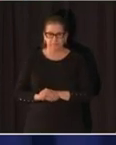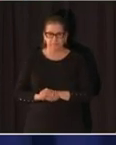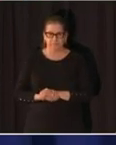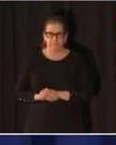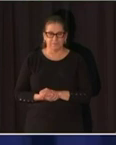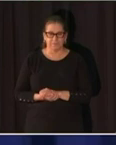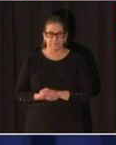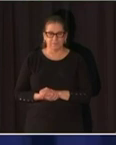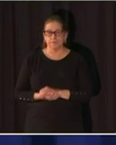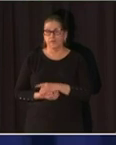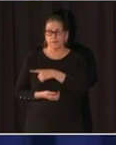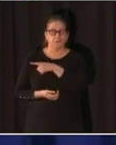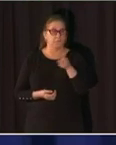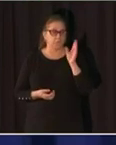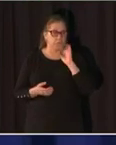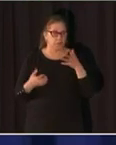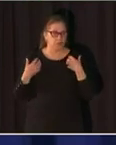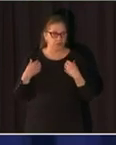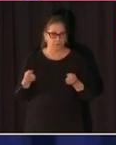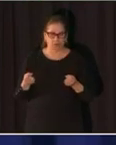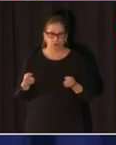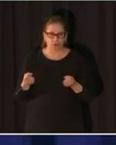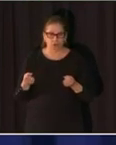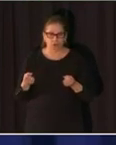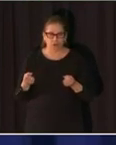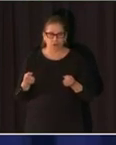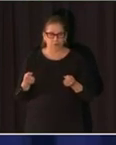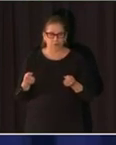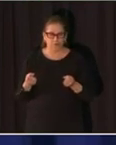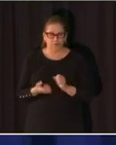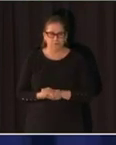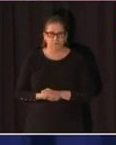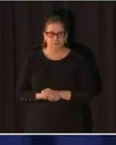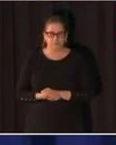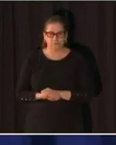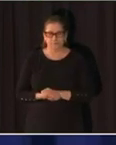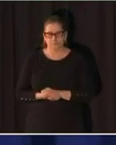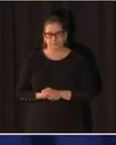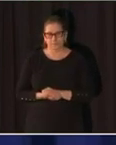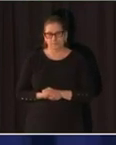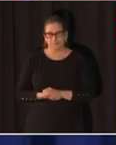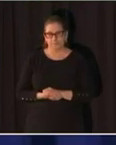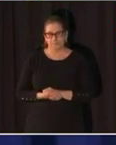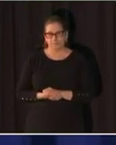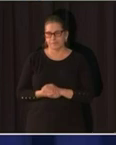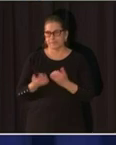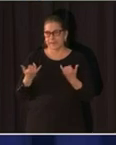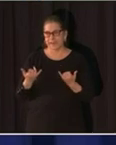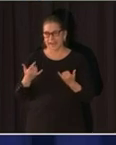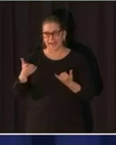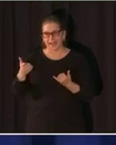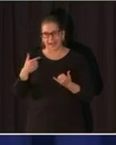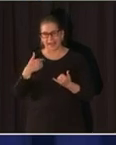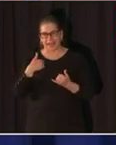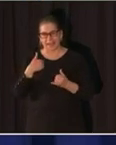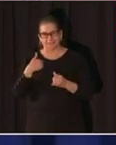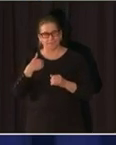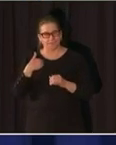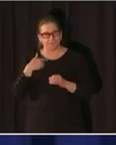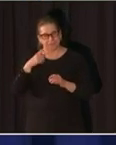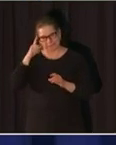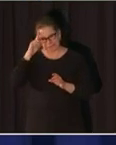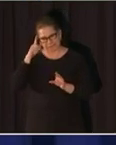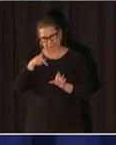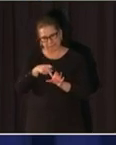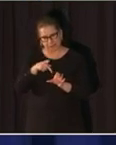But for their psychiatric diagnosis, many of these individuals would be recovering at home with their COVID-19.